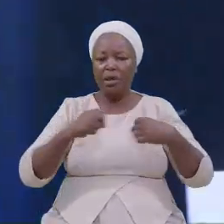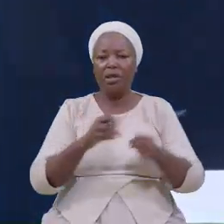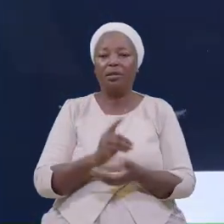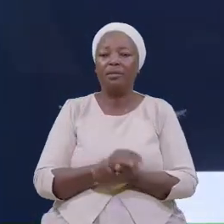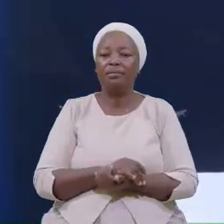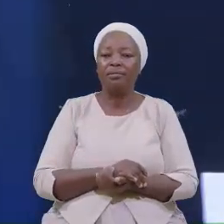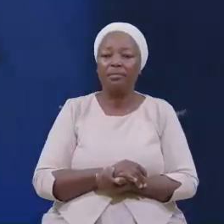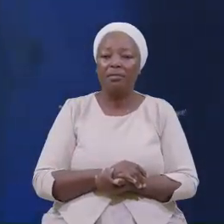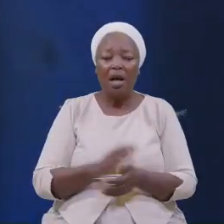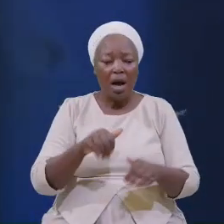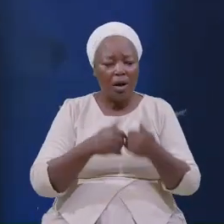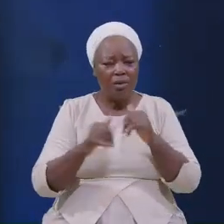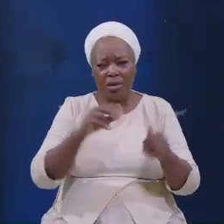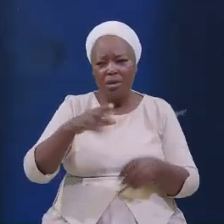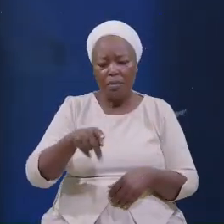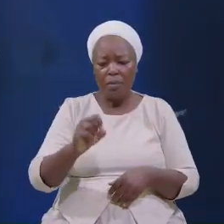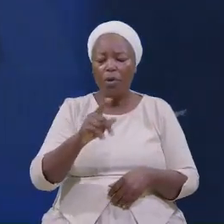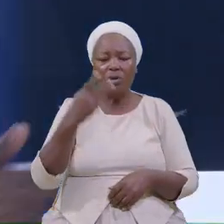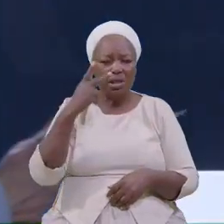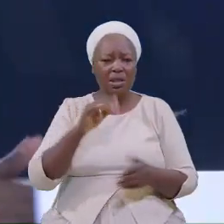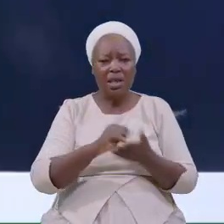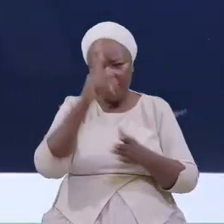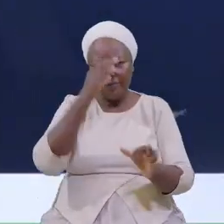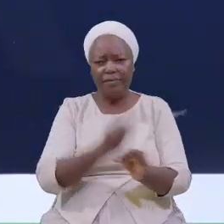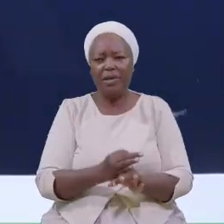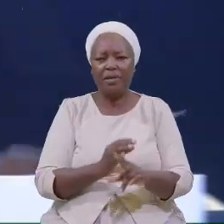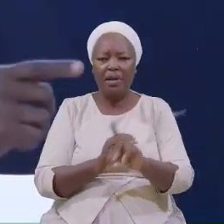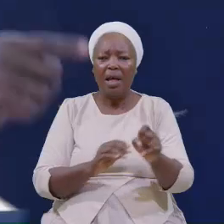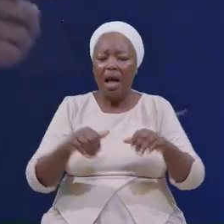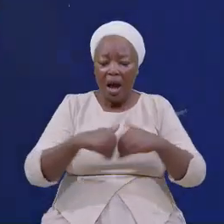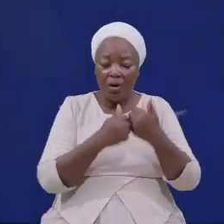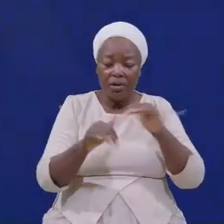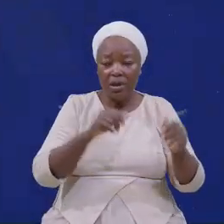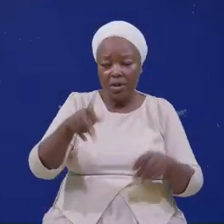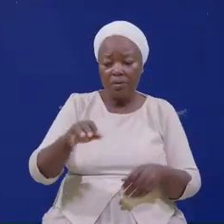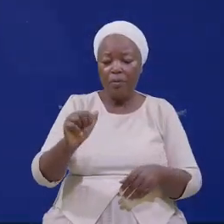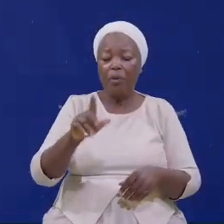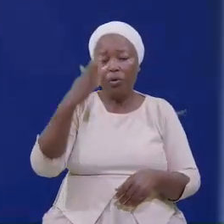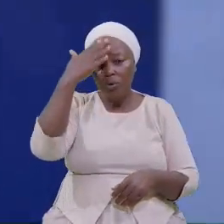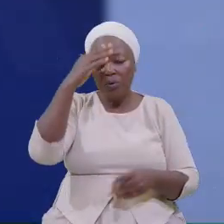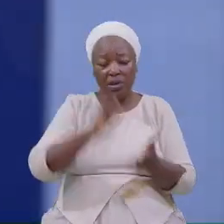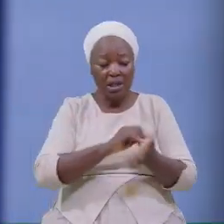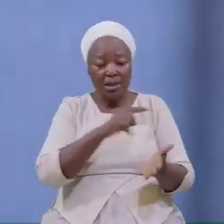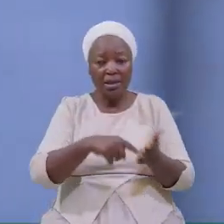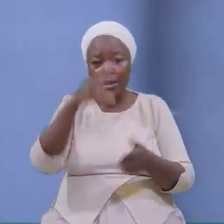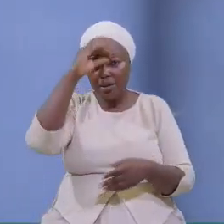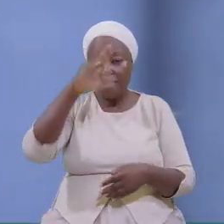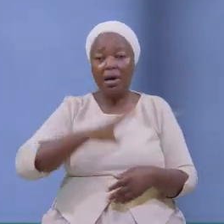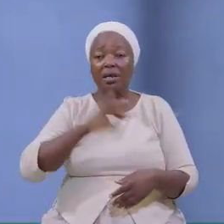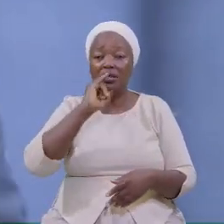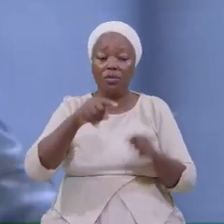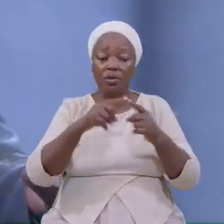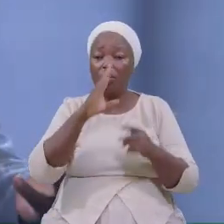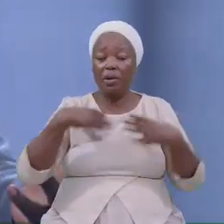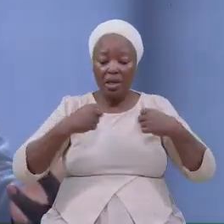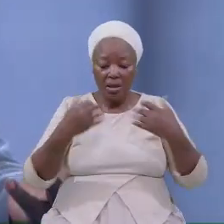How did Paul see the faith? How did Paul know this man is going to be healed